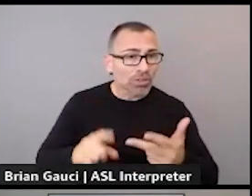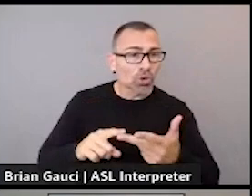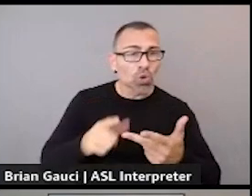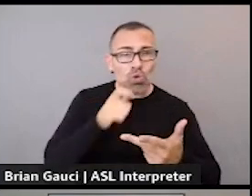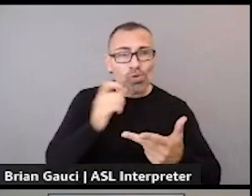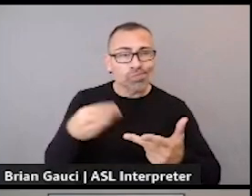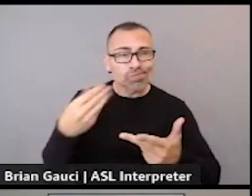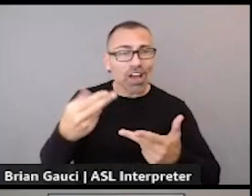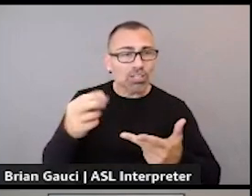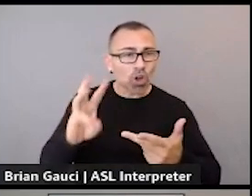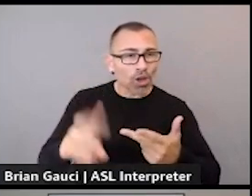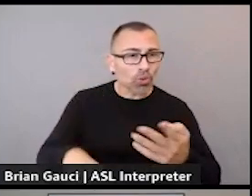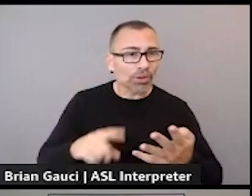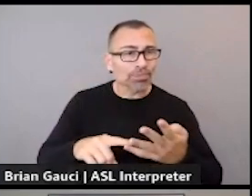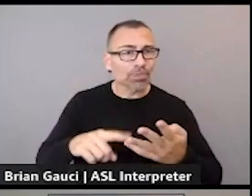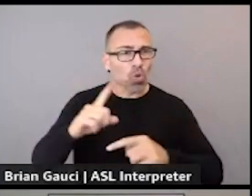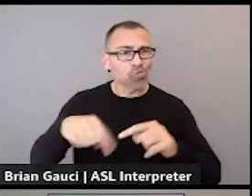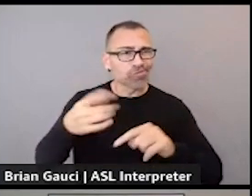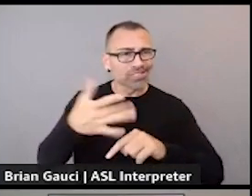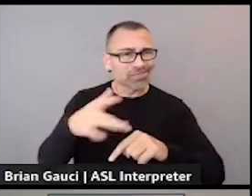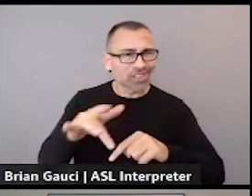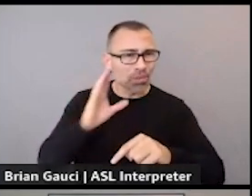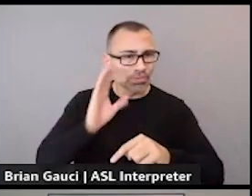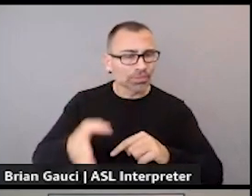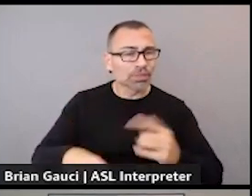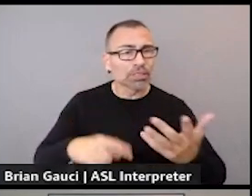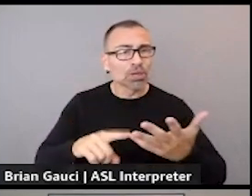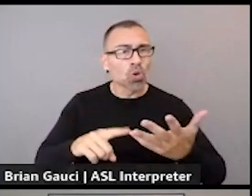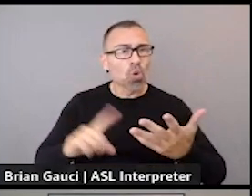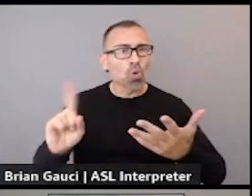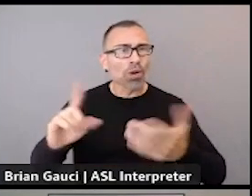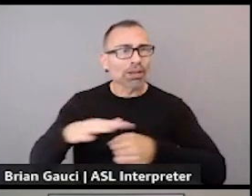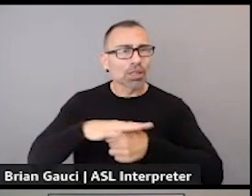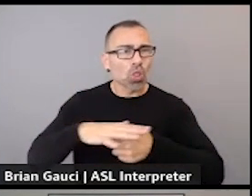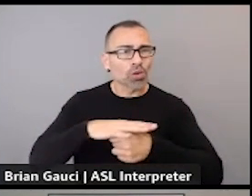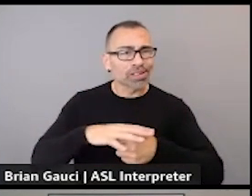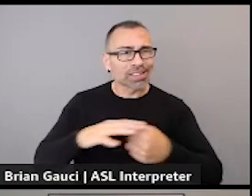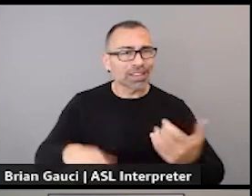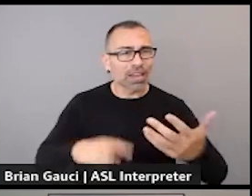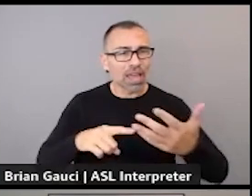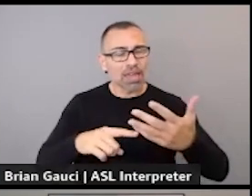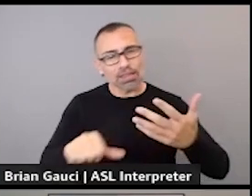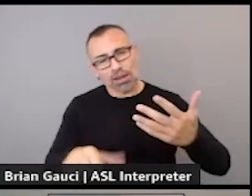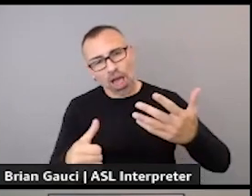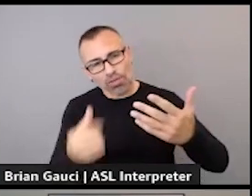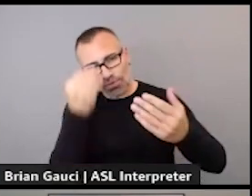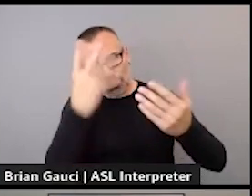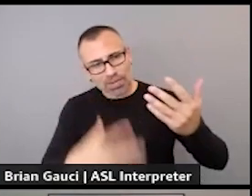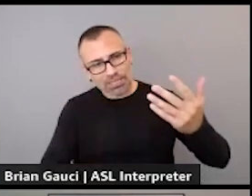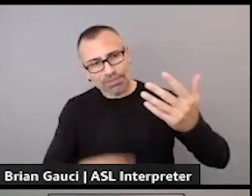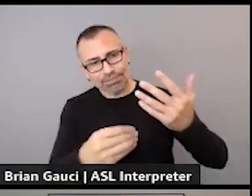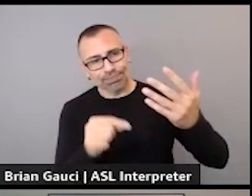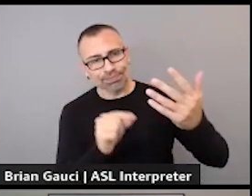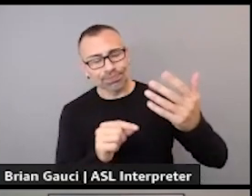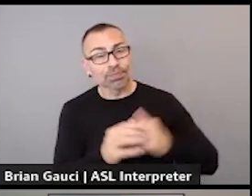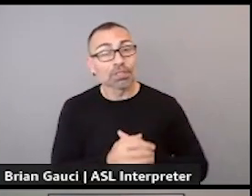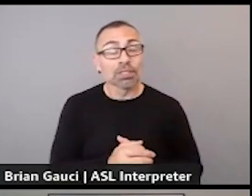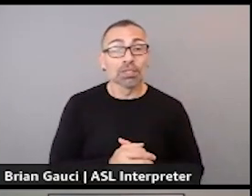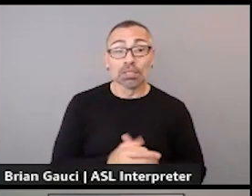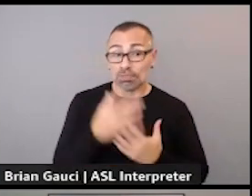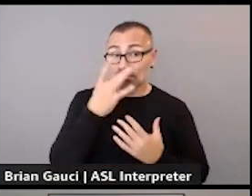build quantum computers. There's things that use ion traps. There's things that use superconducting. And so